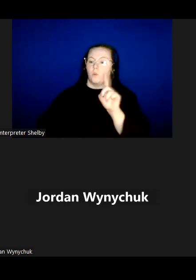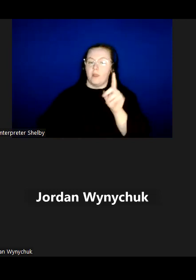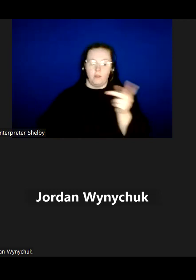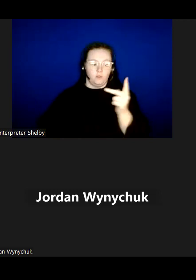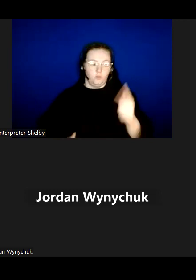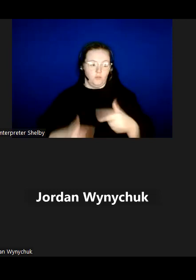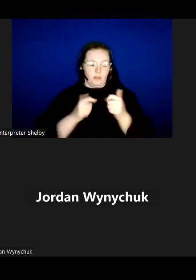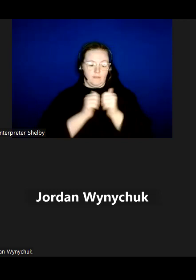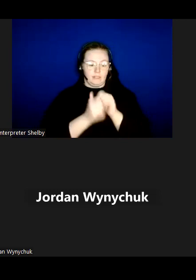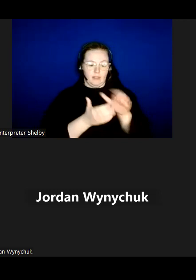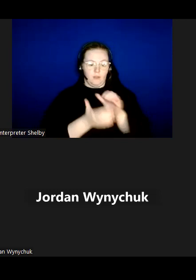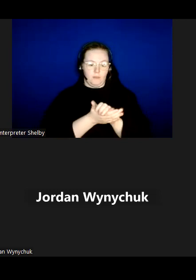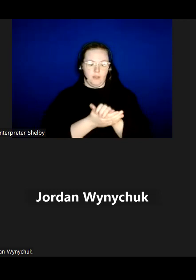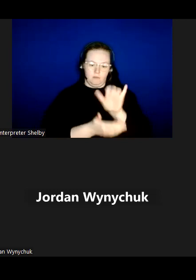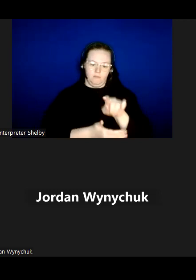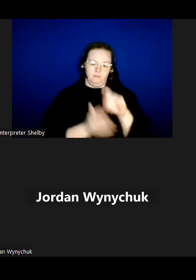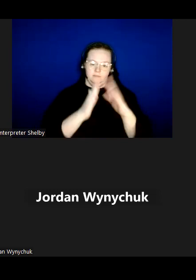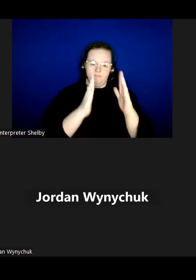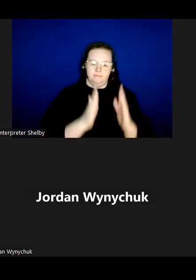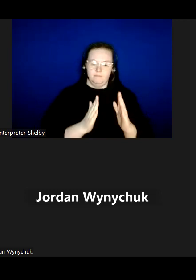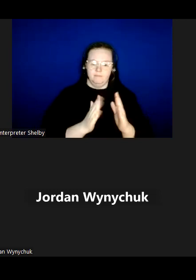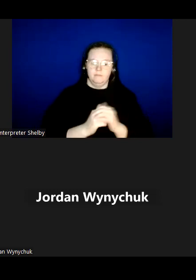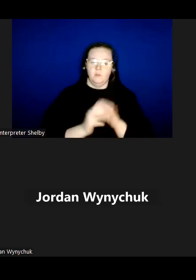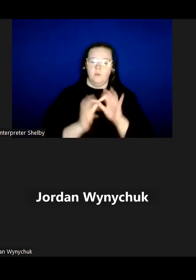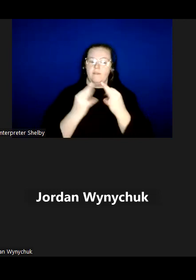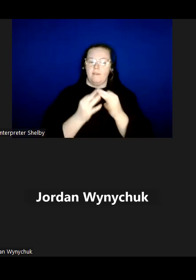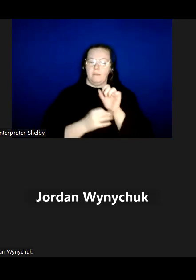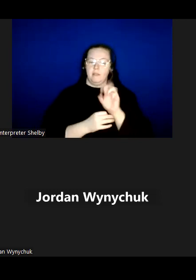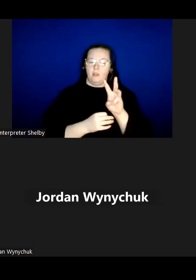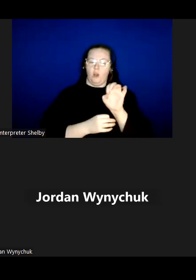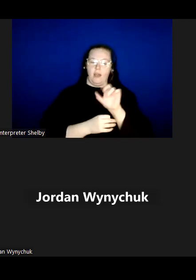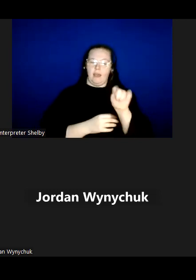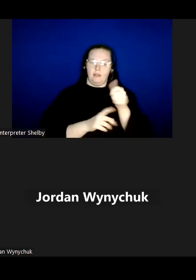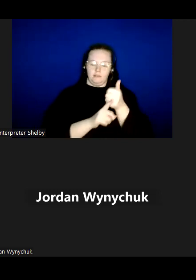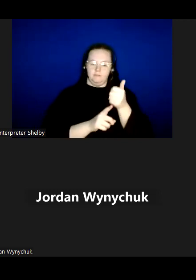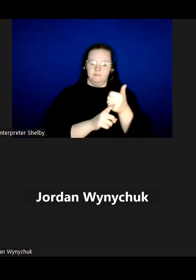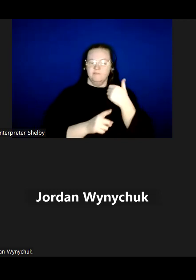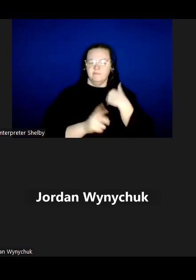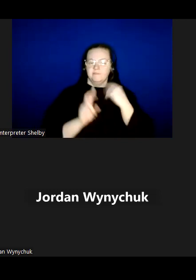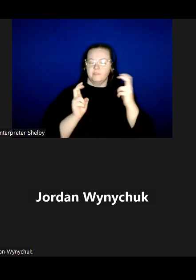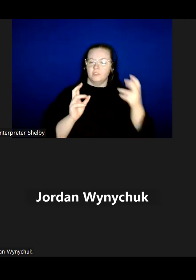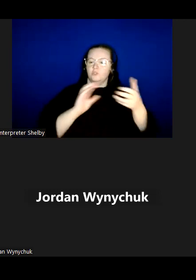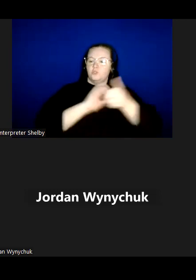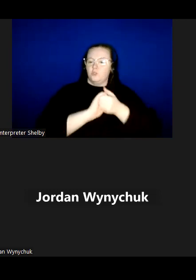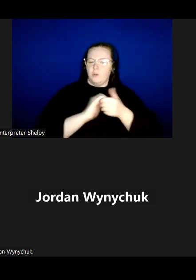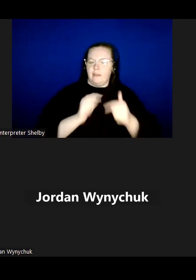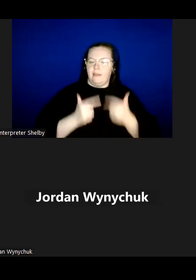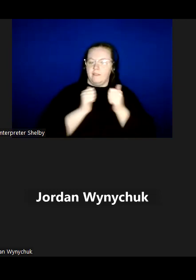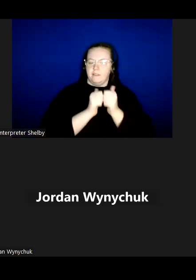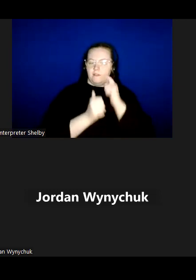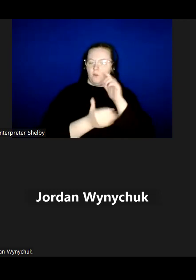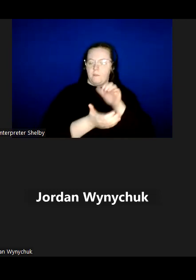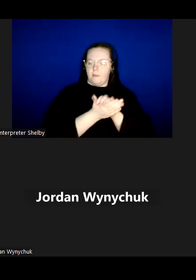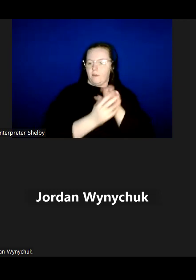together. So the Family Law Act creates a right of joint tenancy for married couples. So what that means